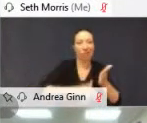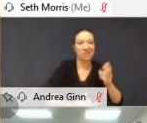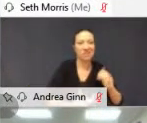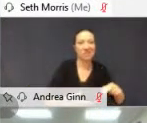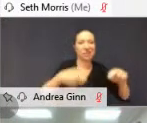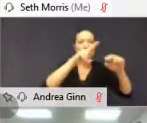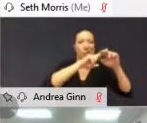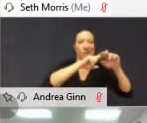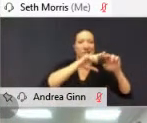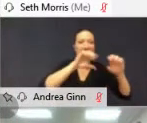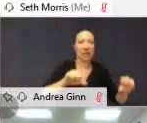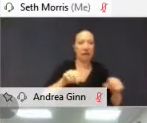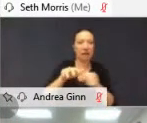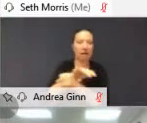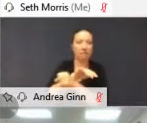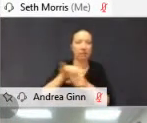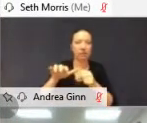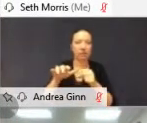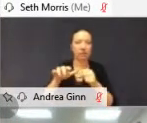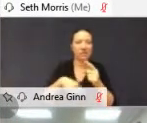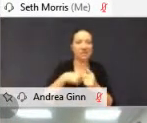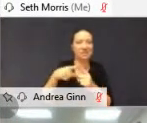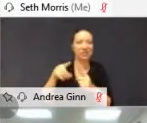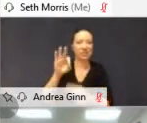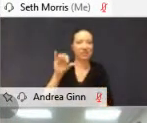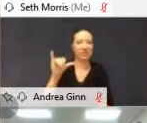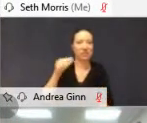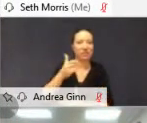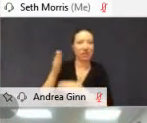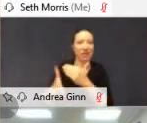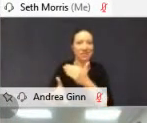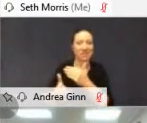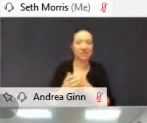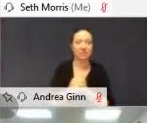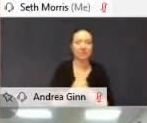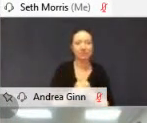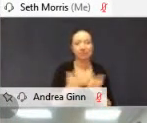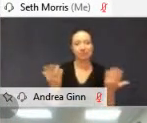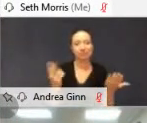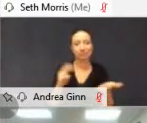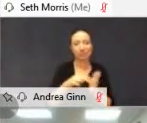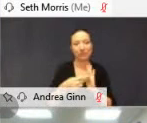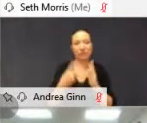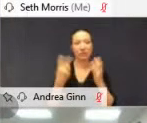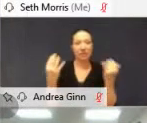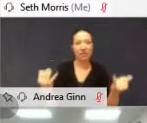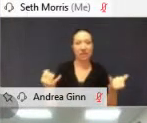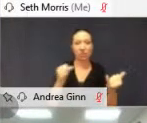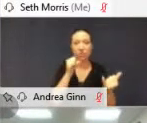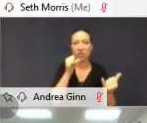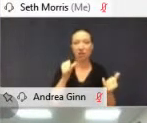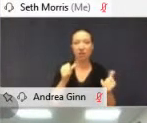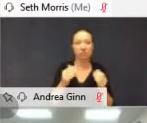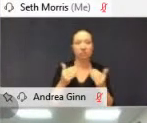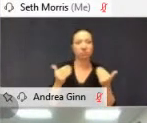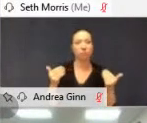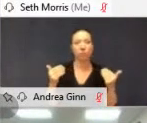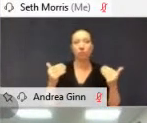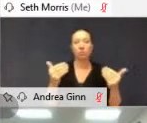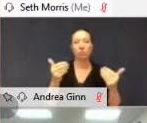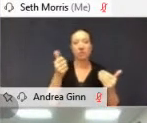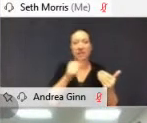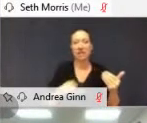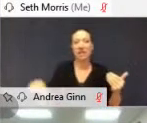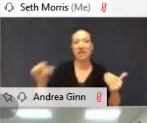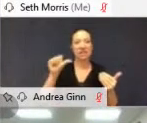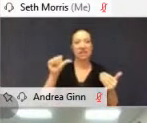this fiscal year. So we are not proceeding with any kind of drastic reductions